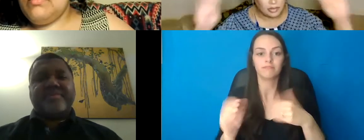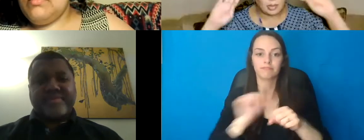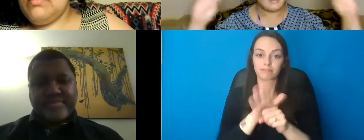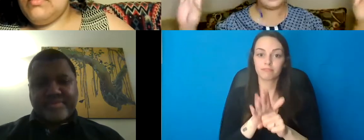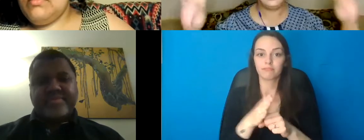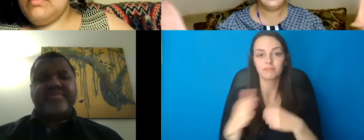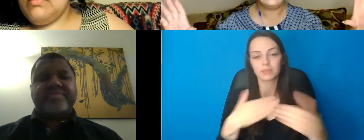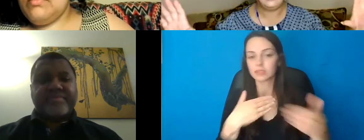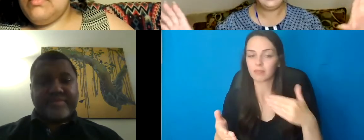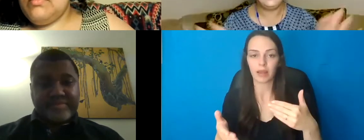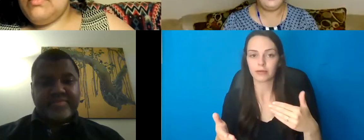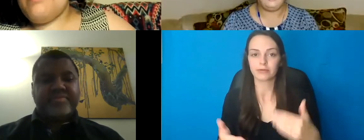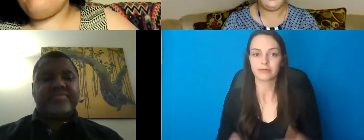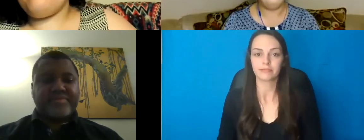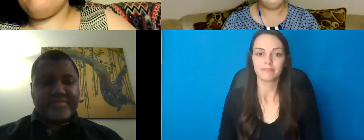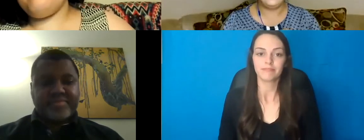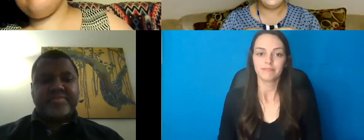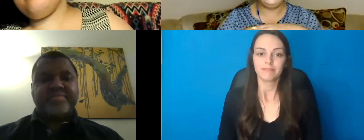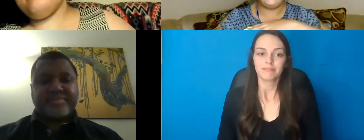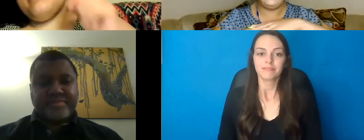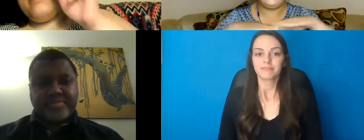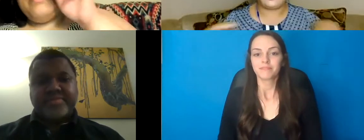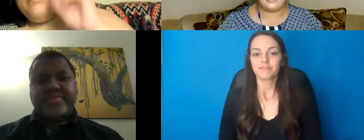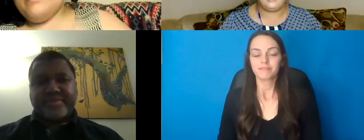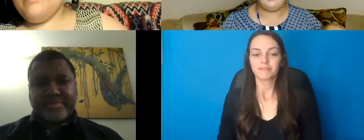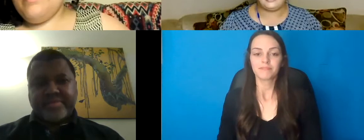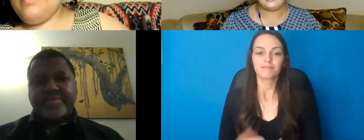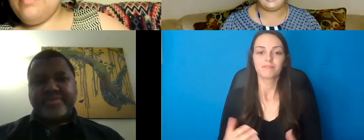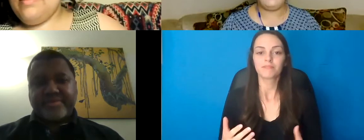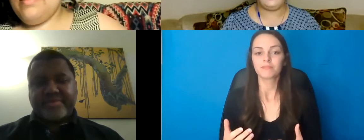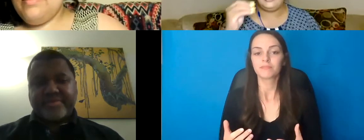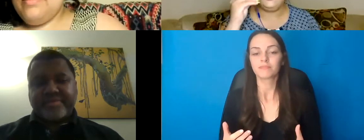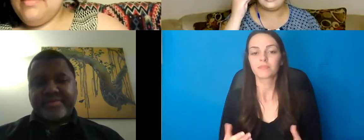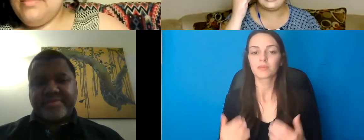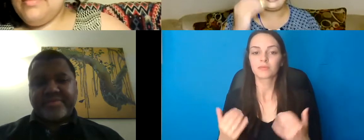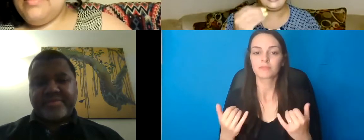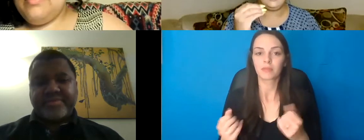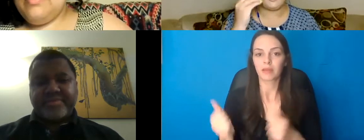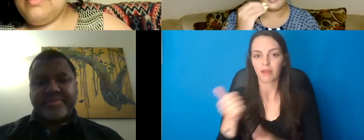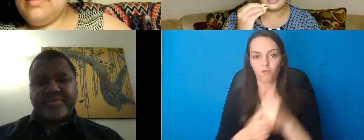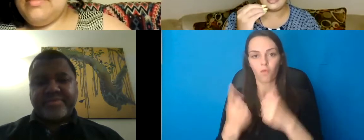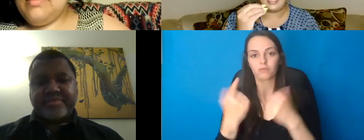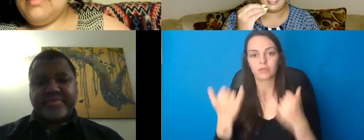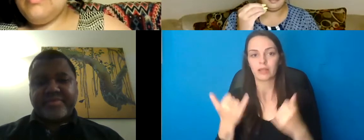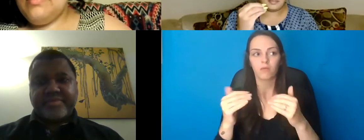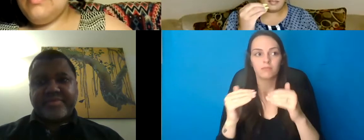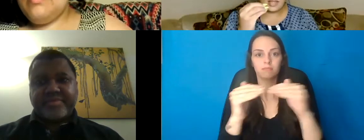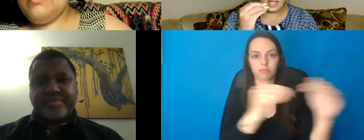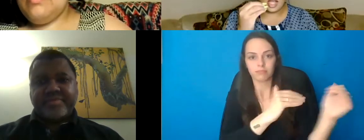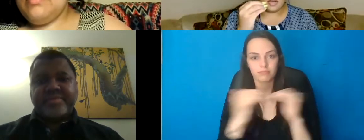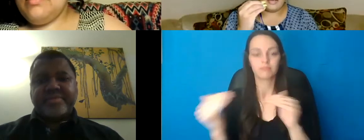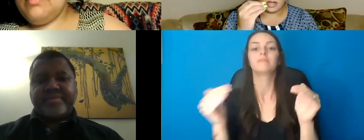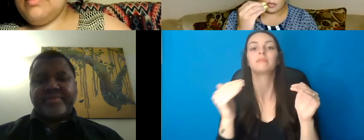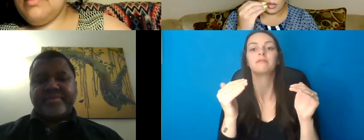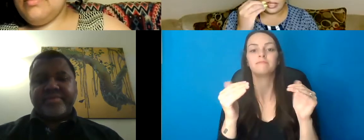Bezos, but I'm not going to get into that. You know, you were kind of like put at this level, and you were seeing for the first time, though,